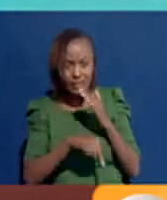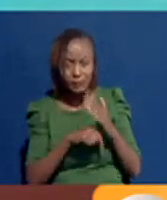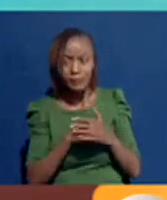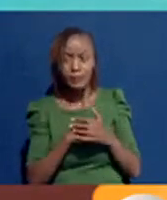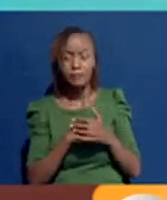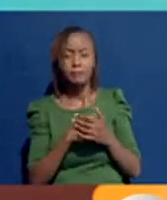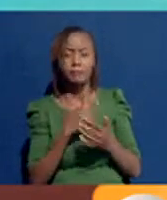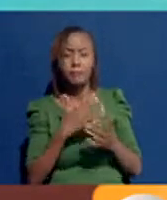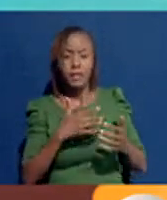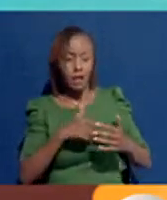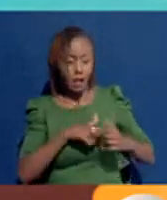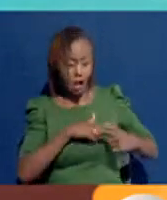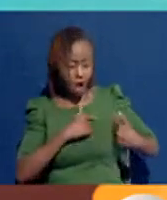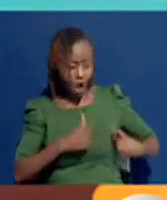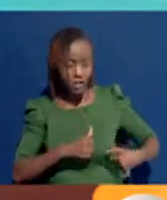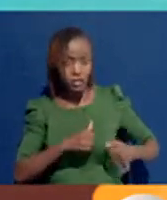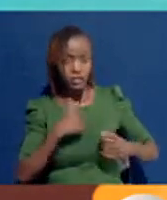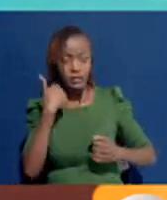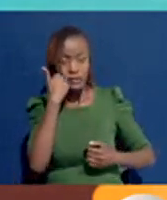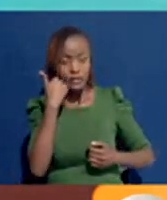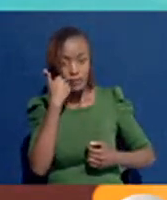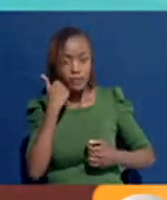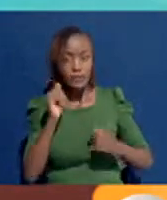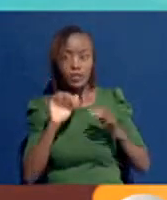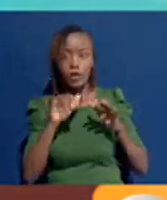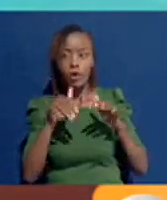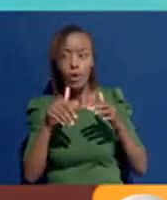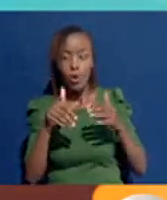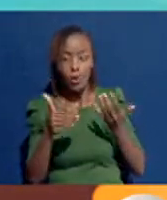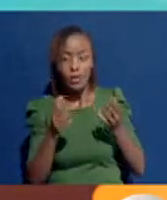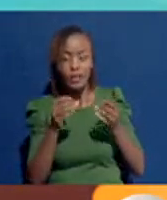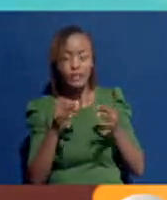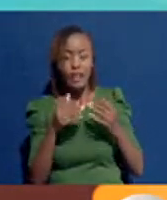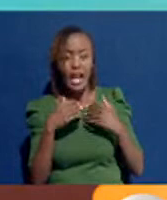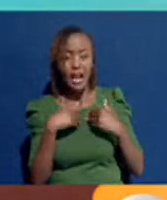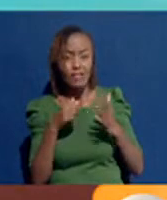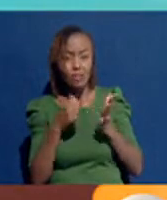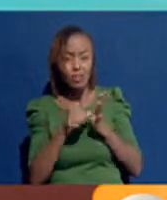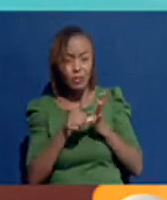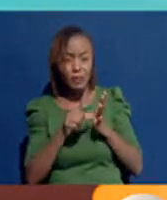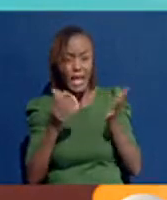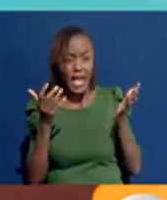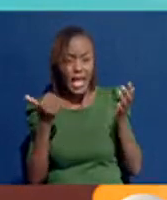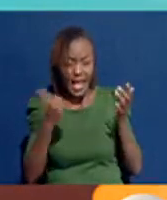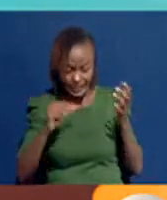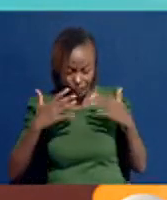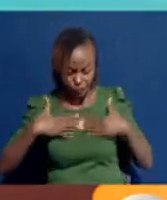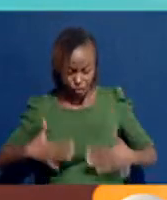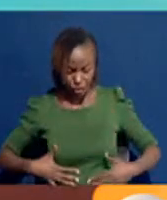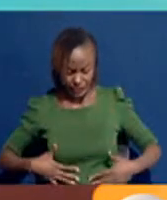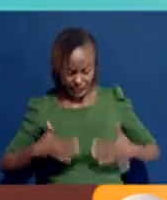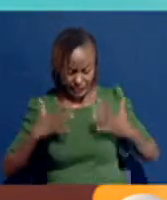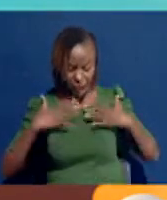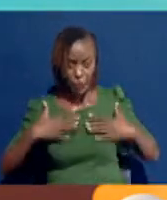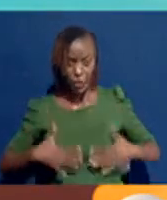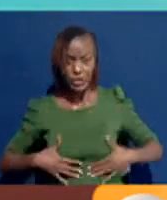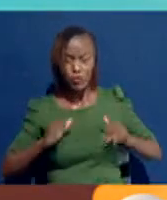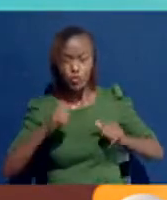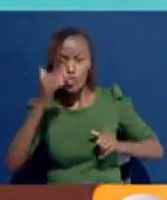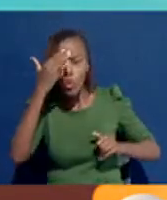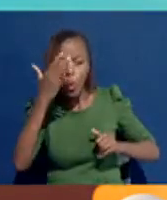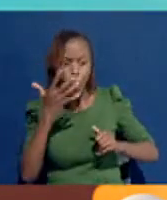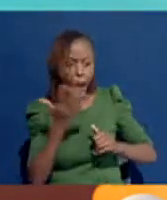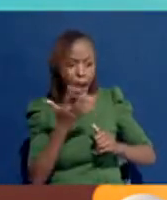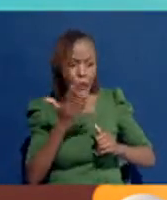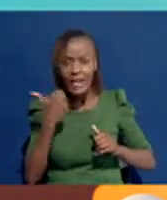vascular, and also neuro. Even if you are playing, there's something, there's a blockage there, it will see it, and there is a way which it can detect, and this the doctors